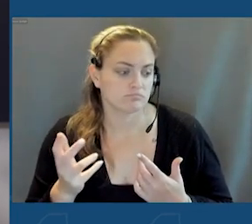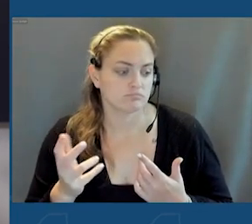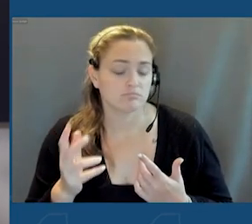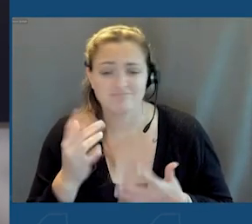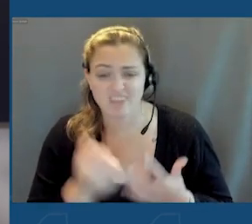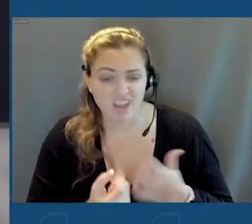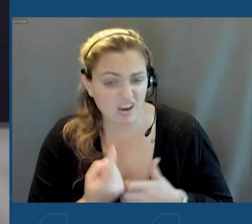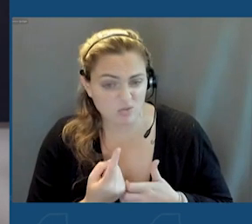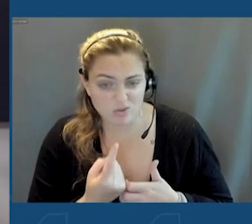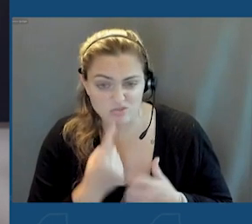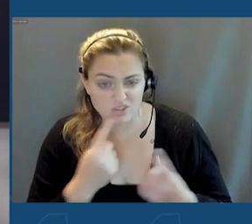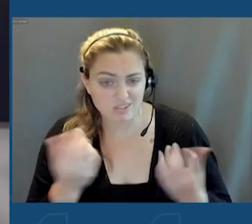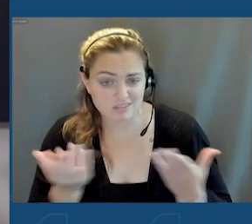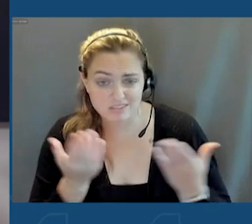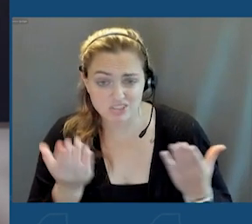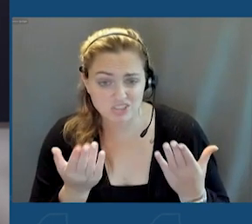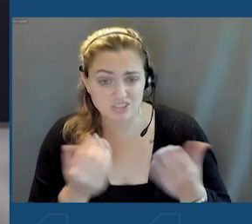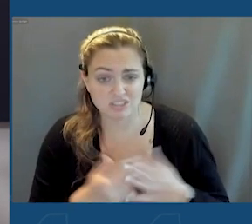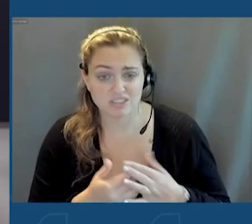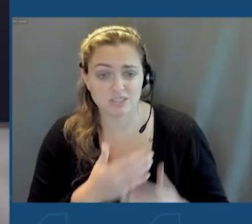everyone that's here, and to my